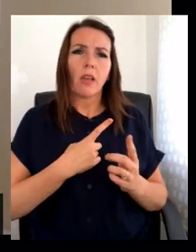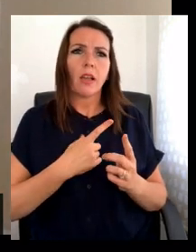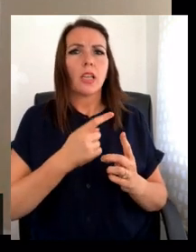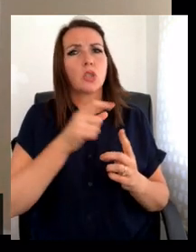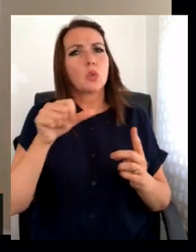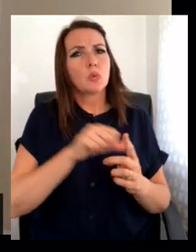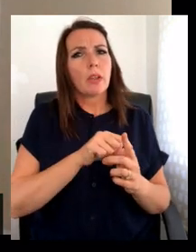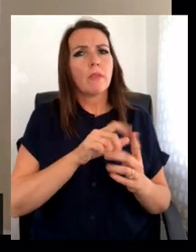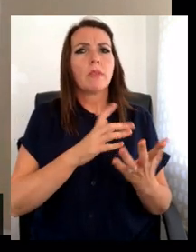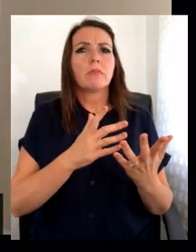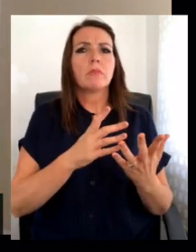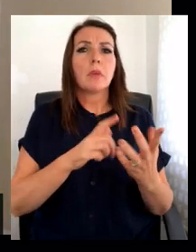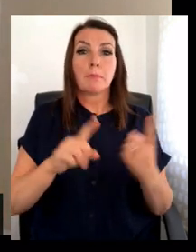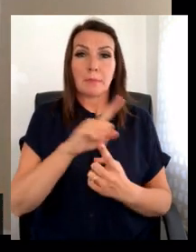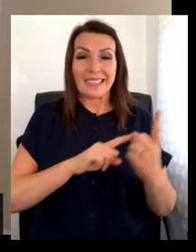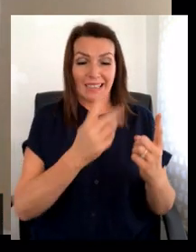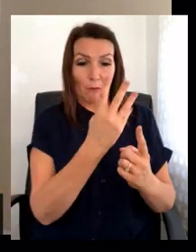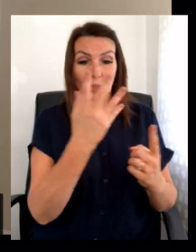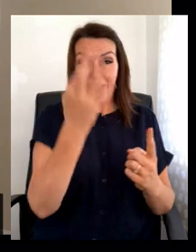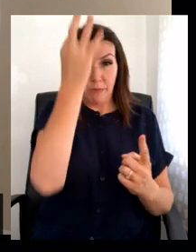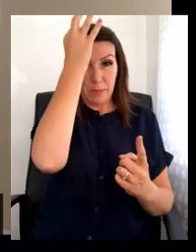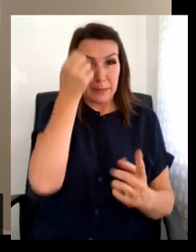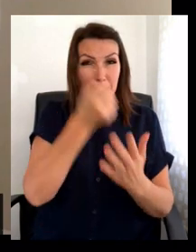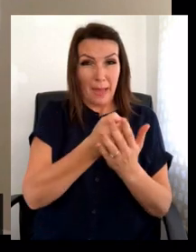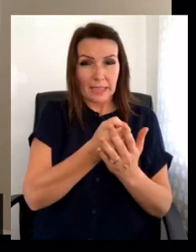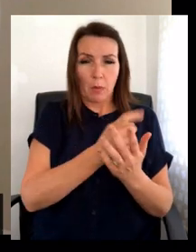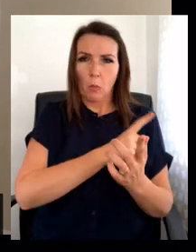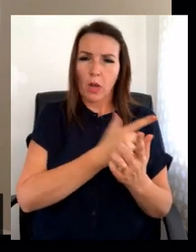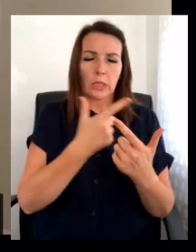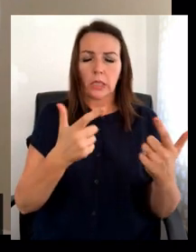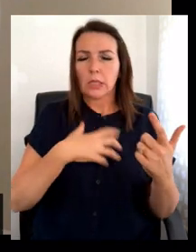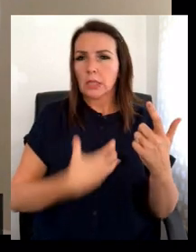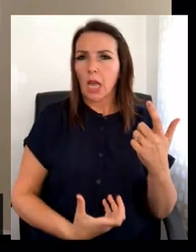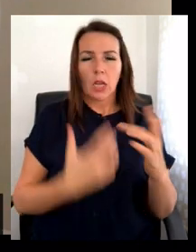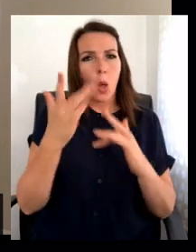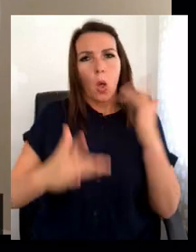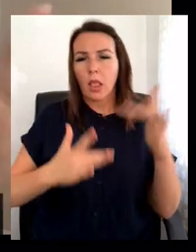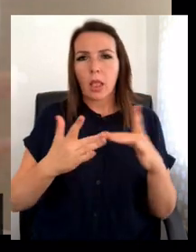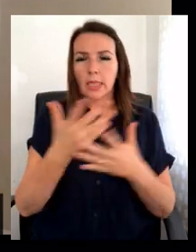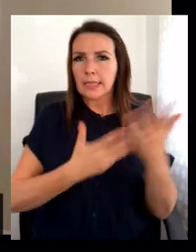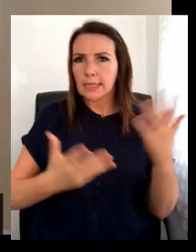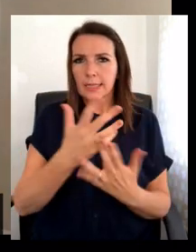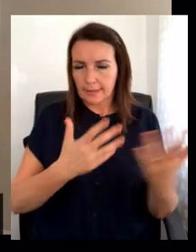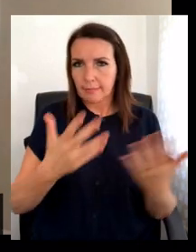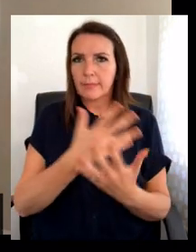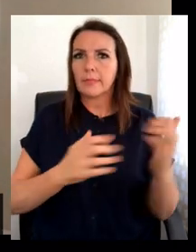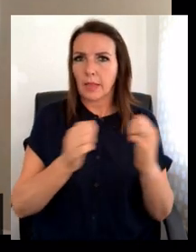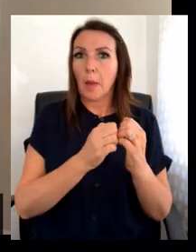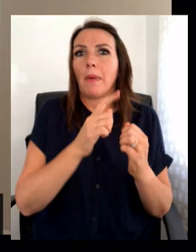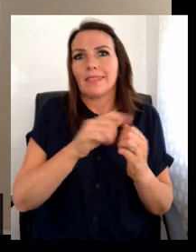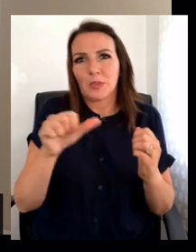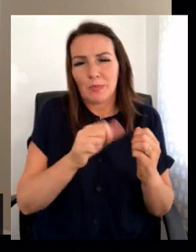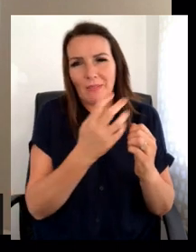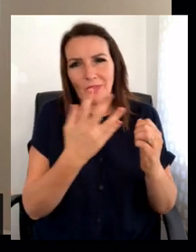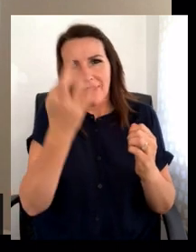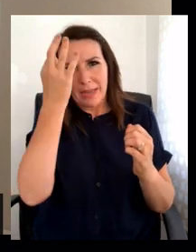45 minutes time. It gets exhausting after that. We did end up breaking that rule many times after